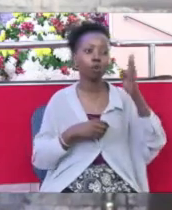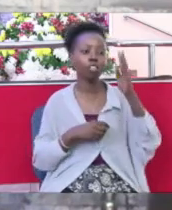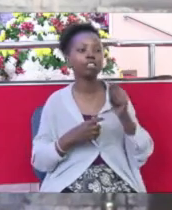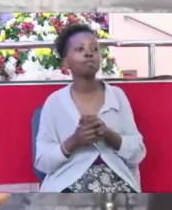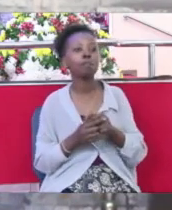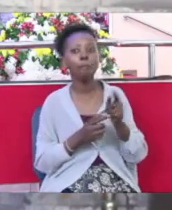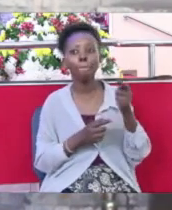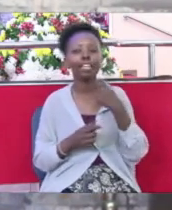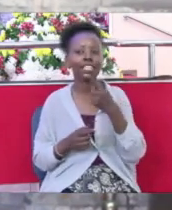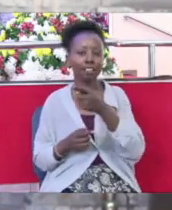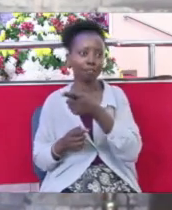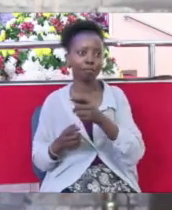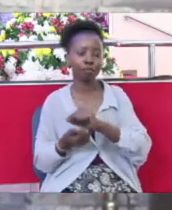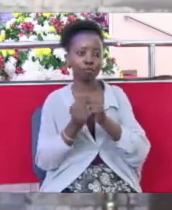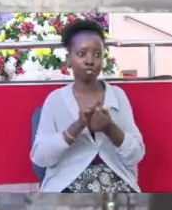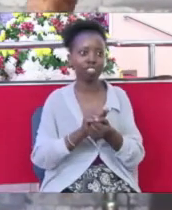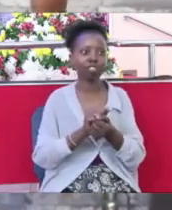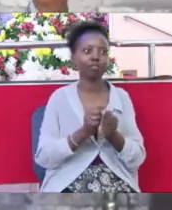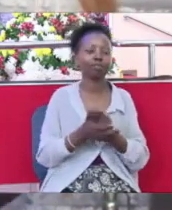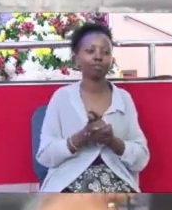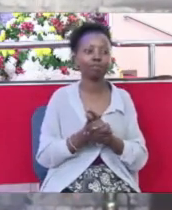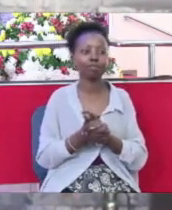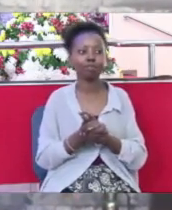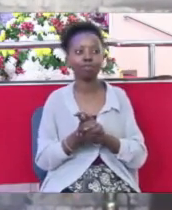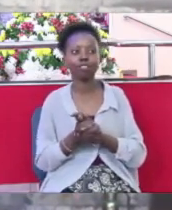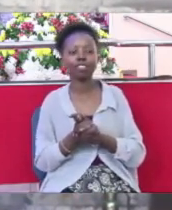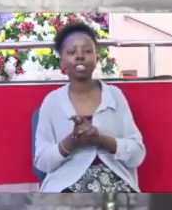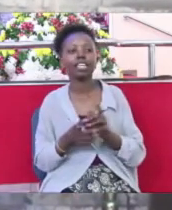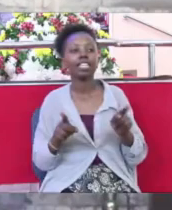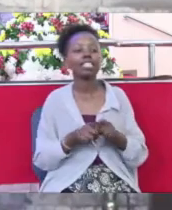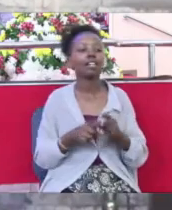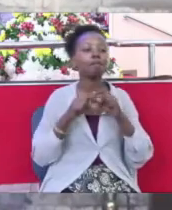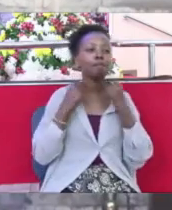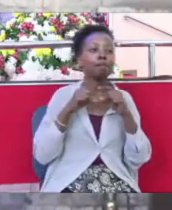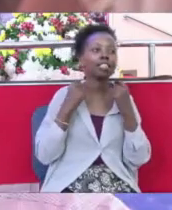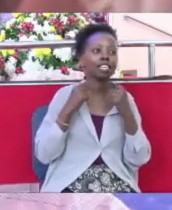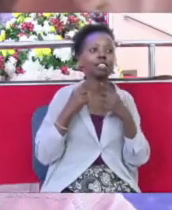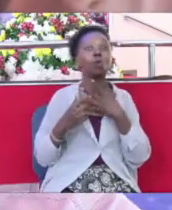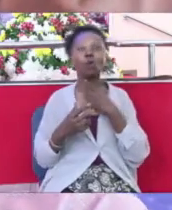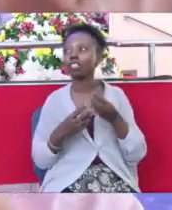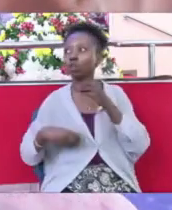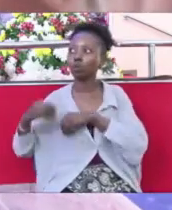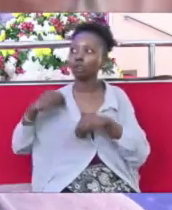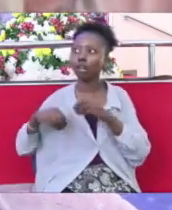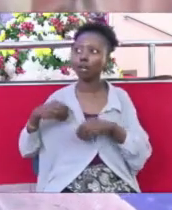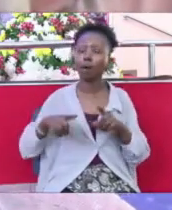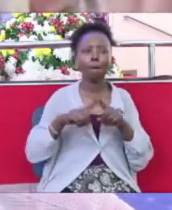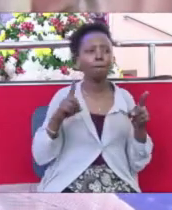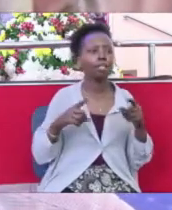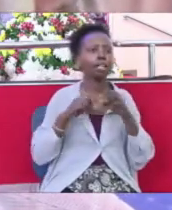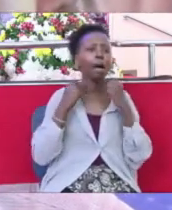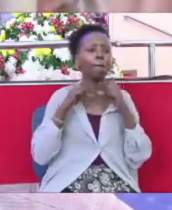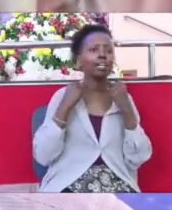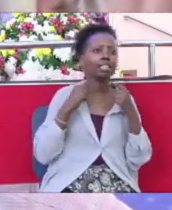And that top planner was telling him, even pastors here usually bribe. But the pastor confessed and